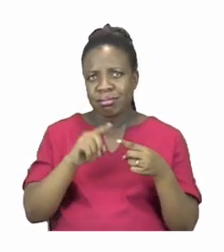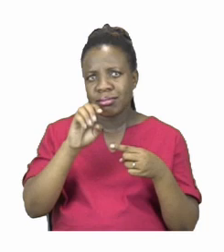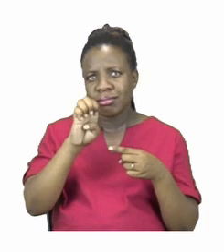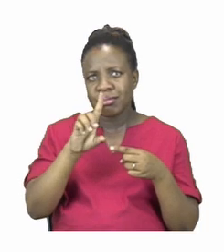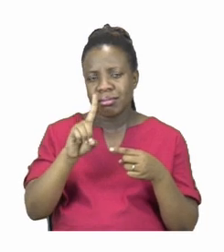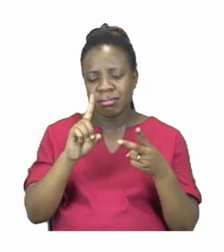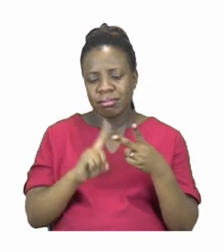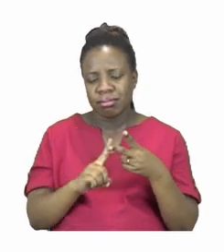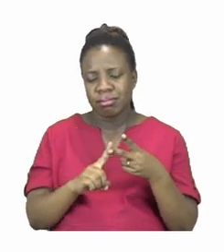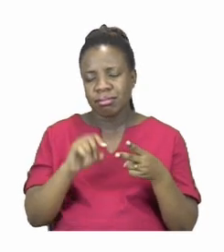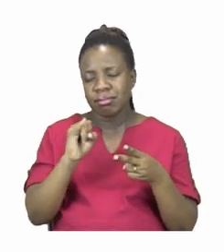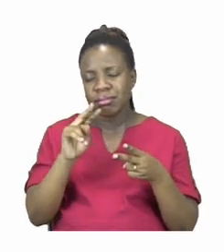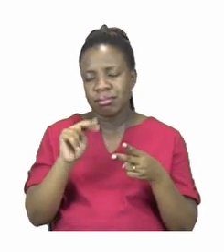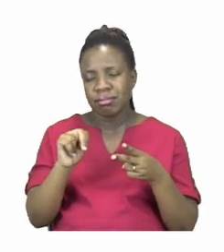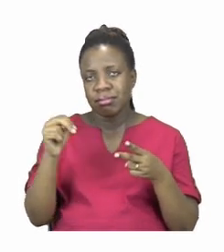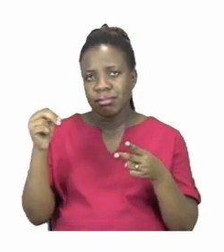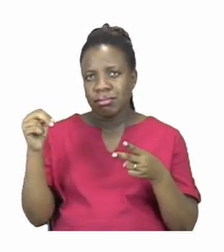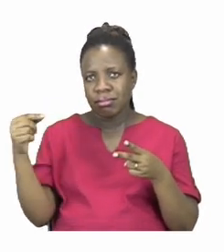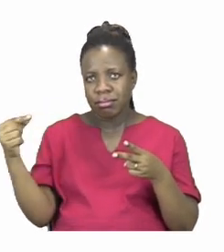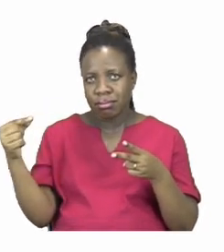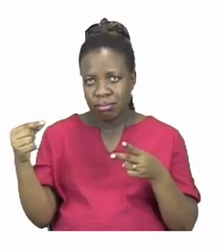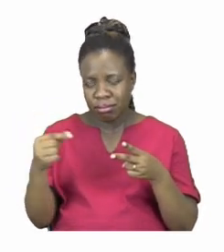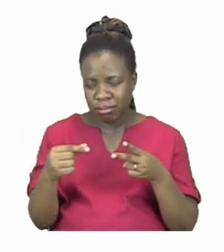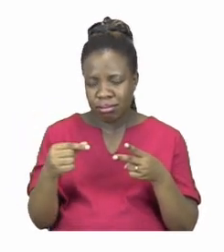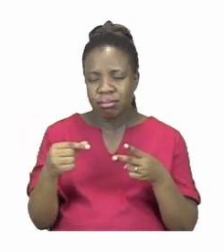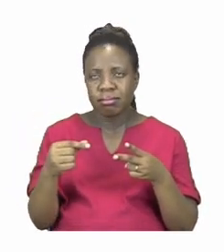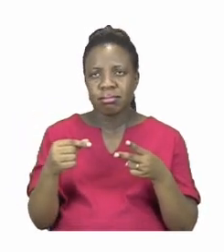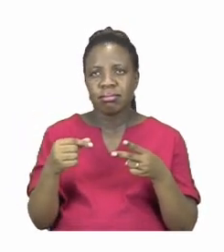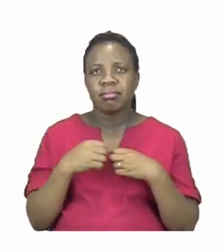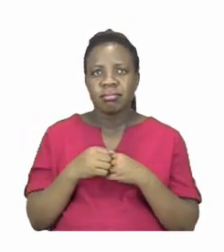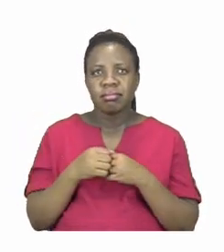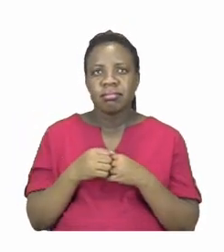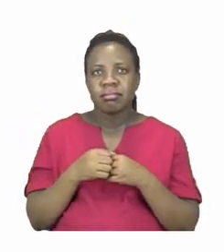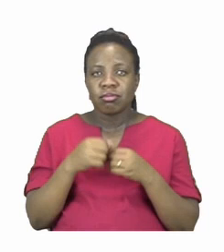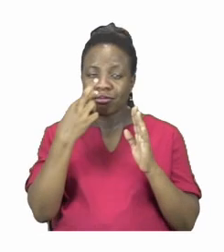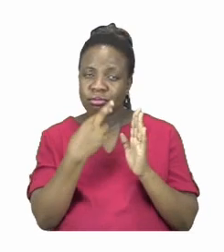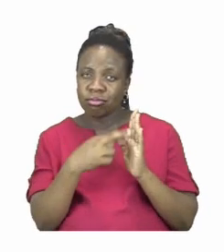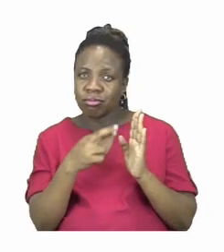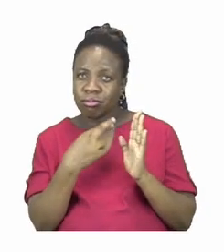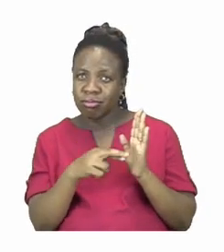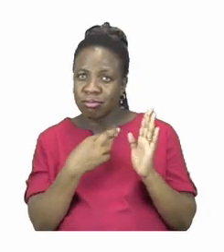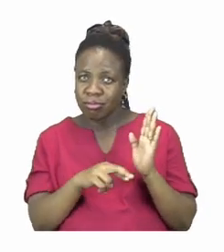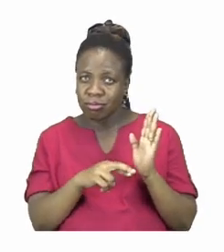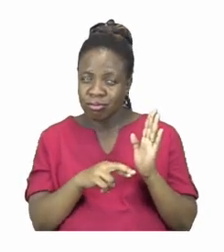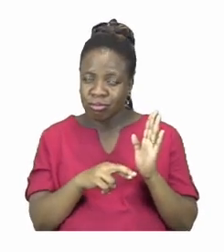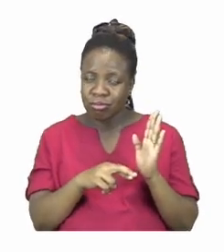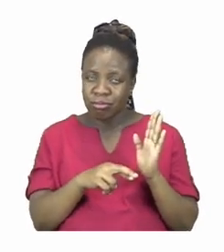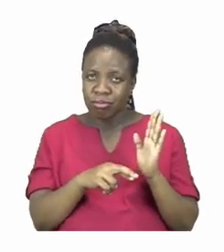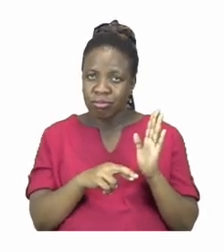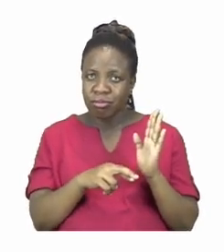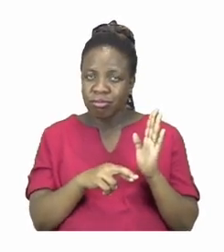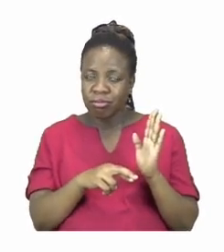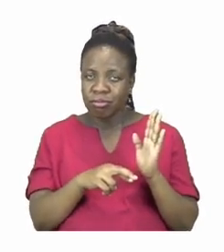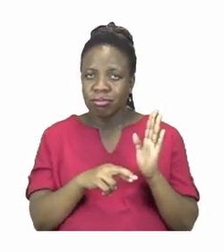ing, ing. The rules for these two are actually quite different. When